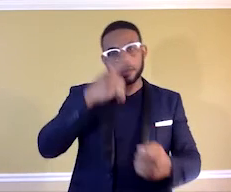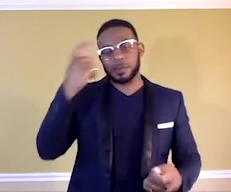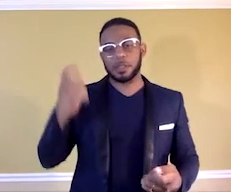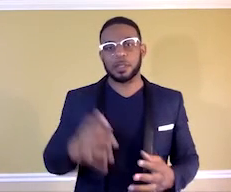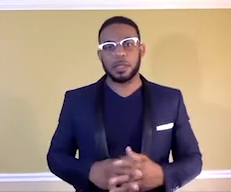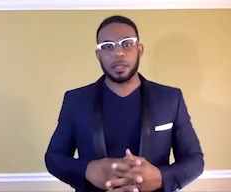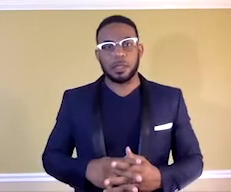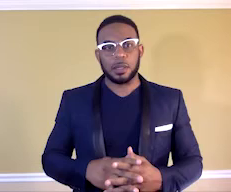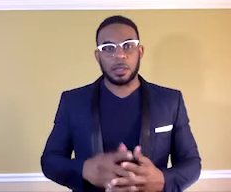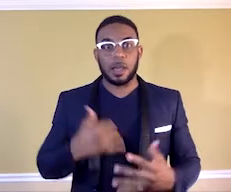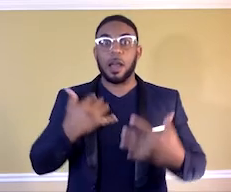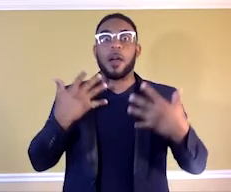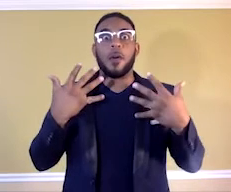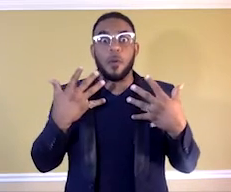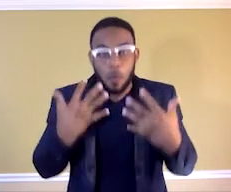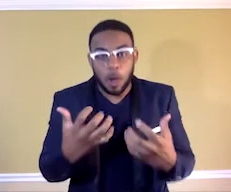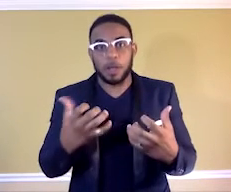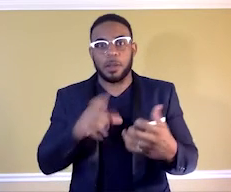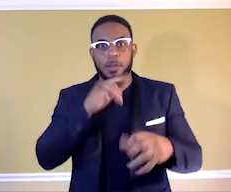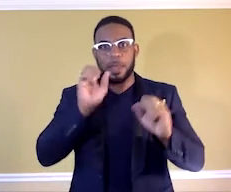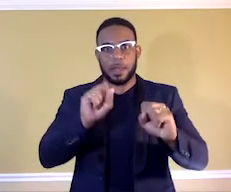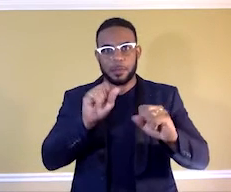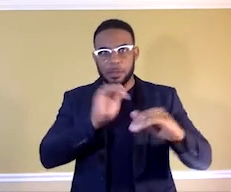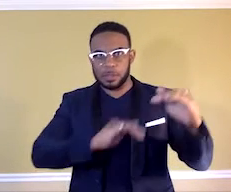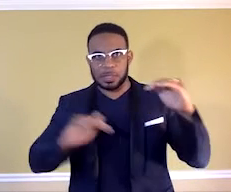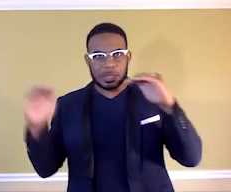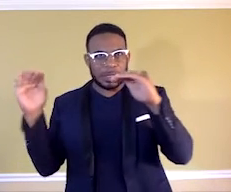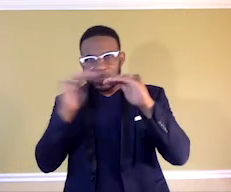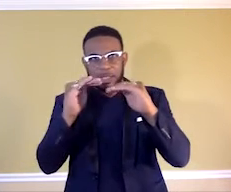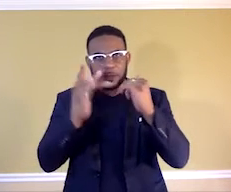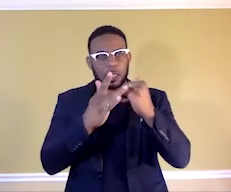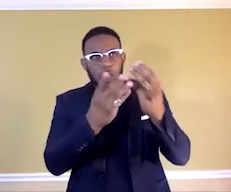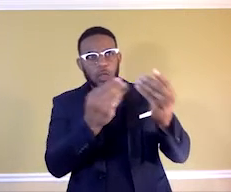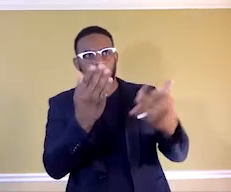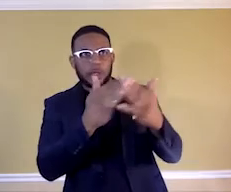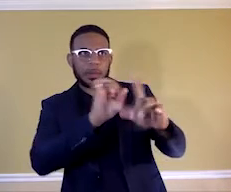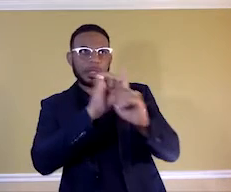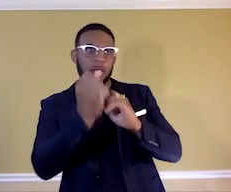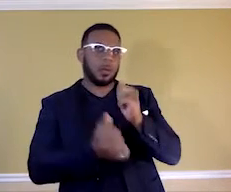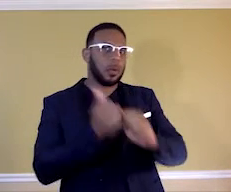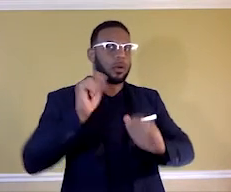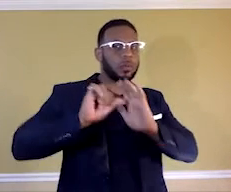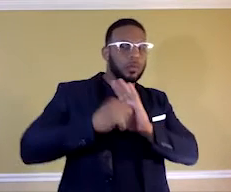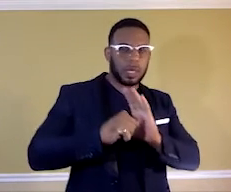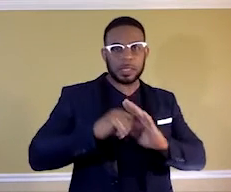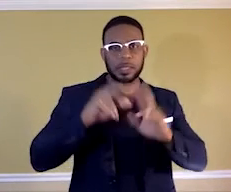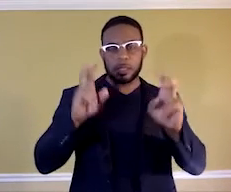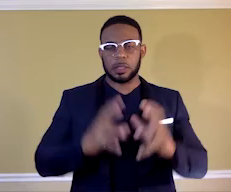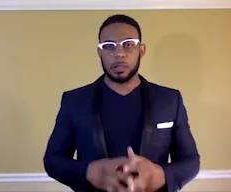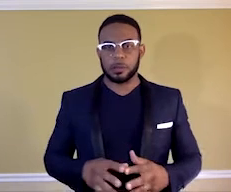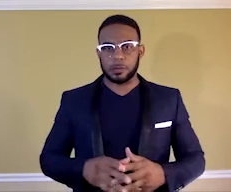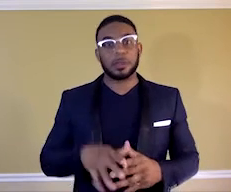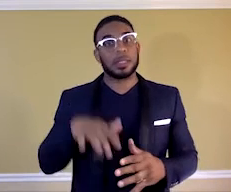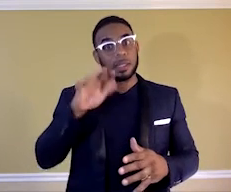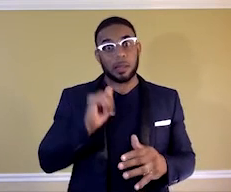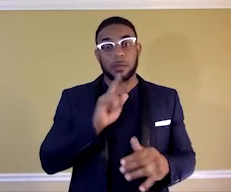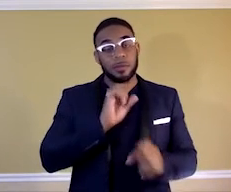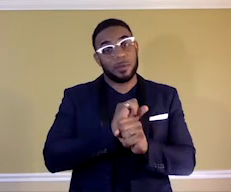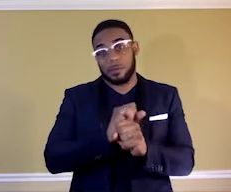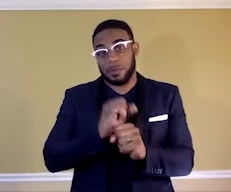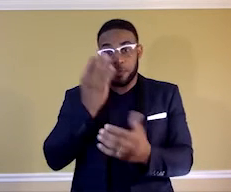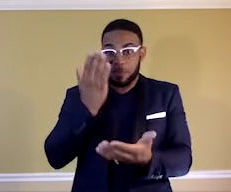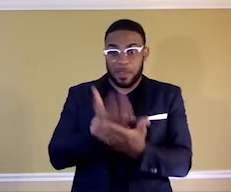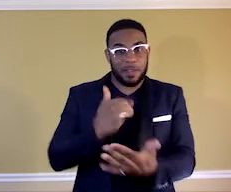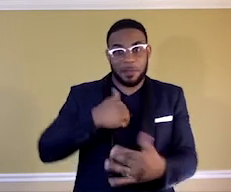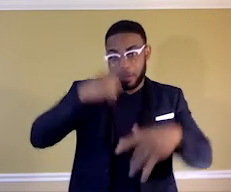because I wanted to be able to leverage tech to solve some of society's most pressing issues. And that was the ultimate factor